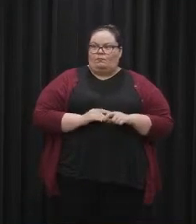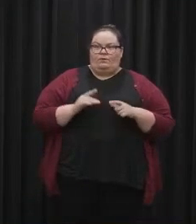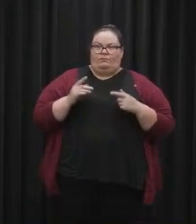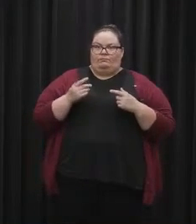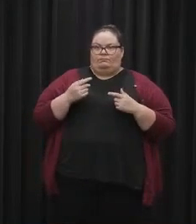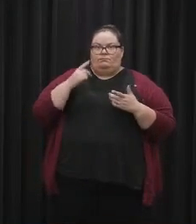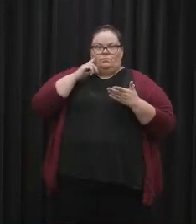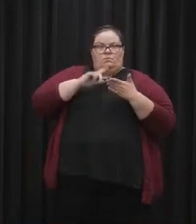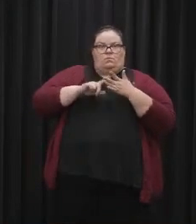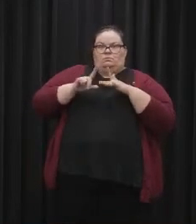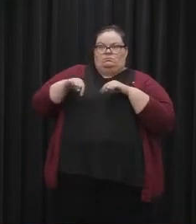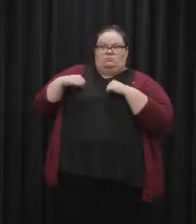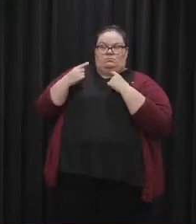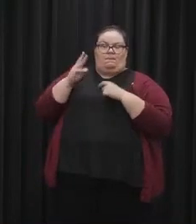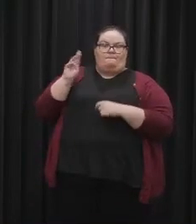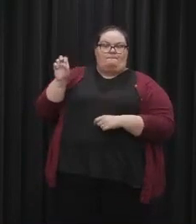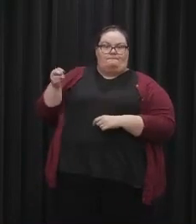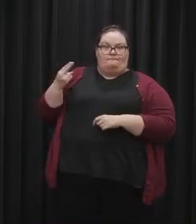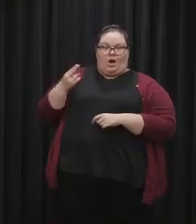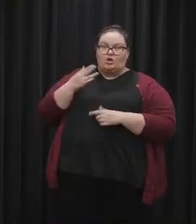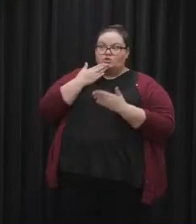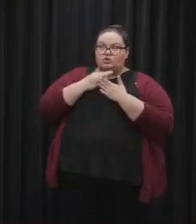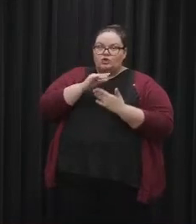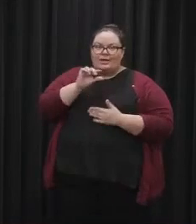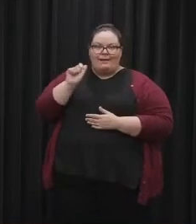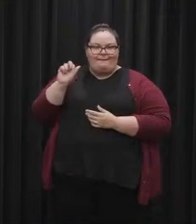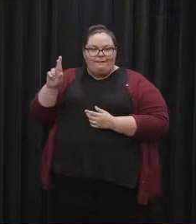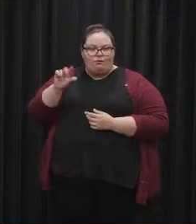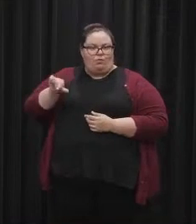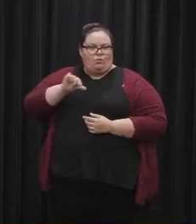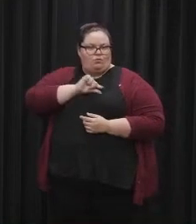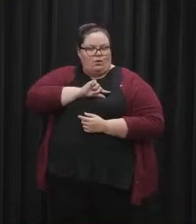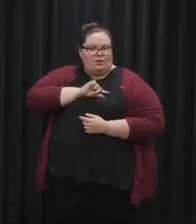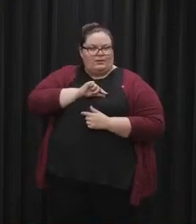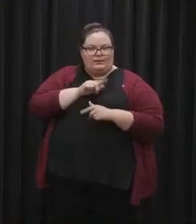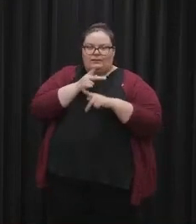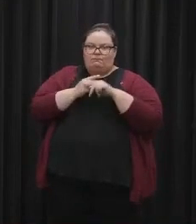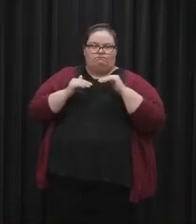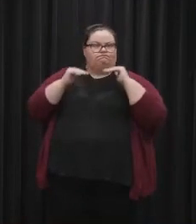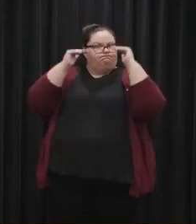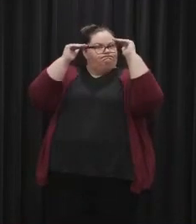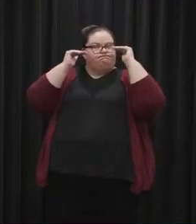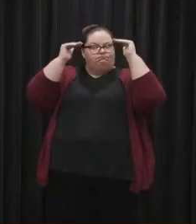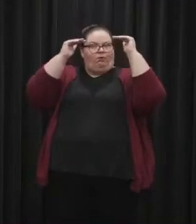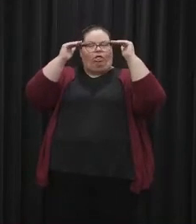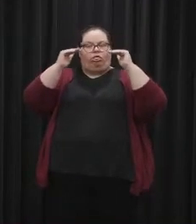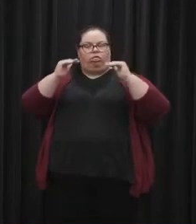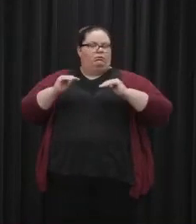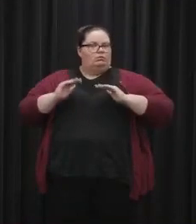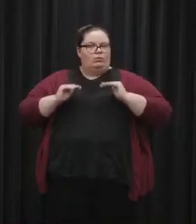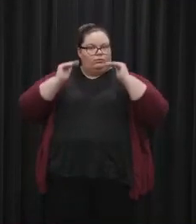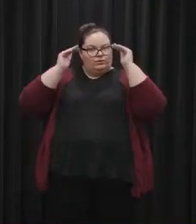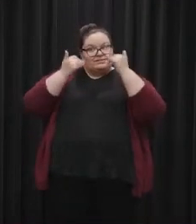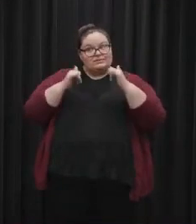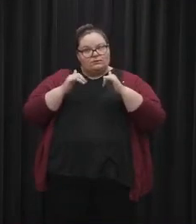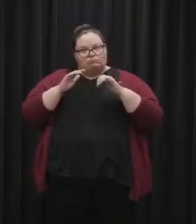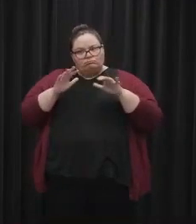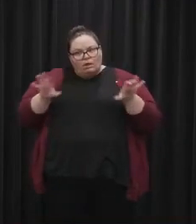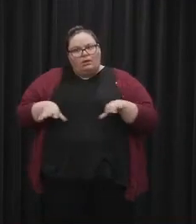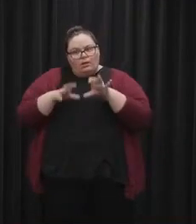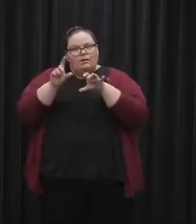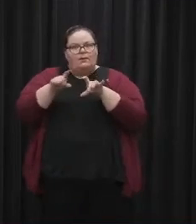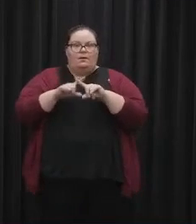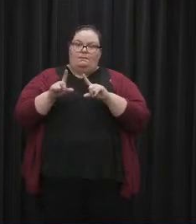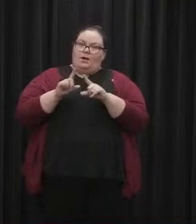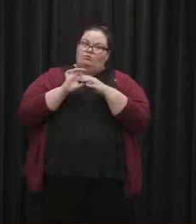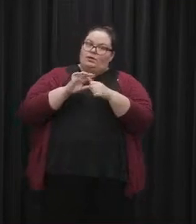right from the very beginning of the pandemic, is making sure that air quality and those standards are kept to the highest level. We've still got work to do, but certainly in the context